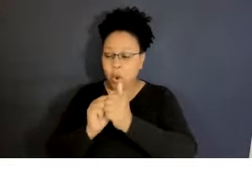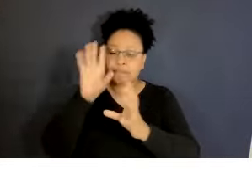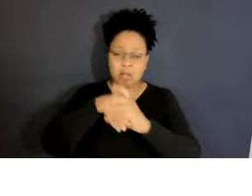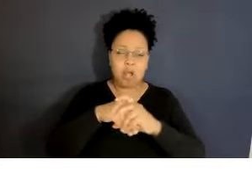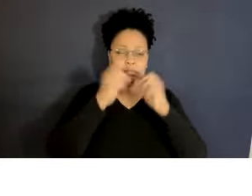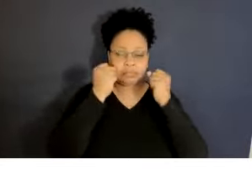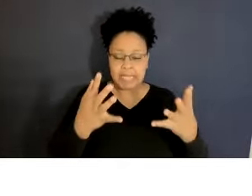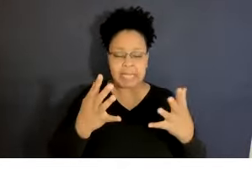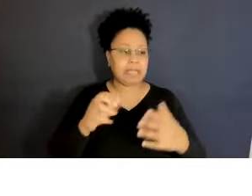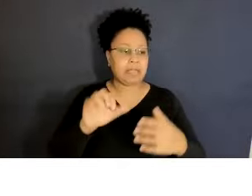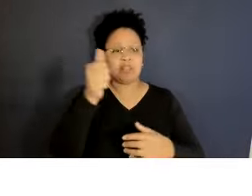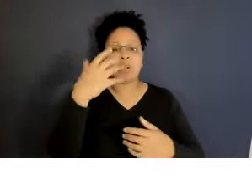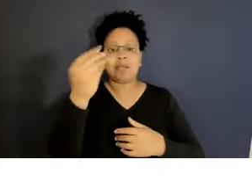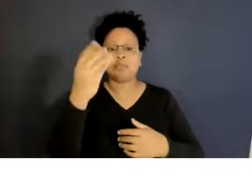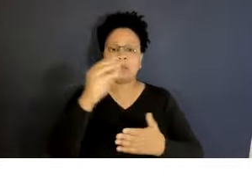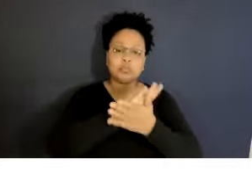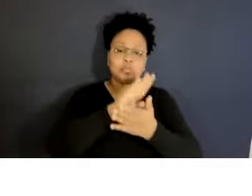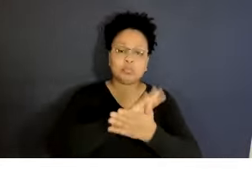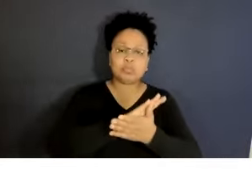extracurricular activities.